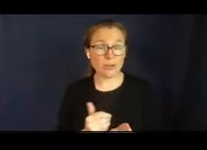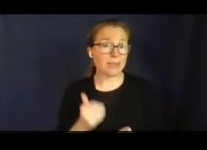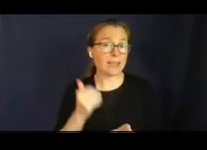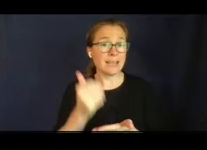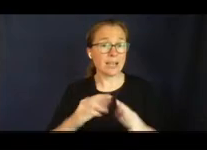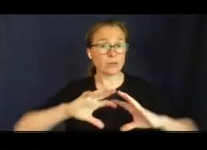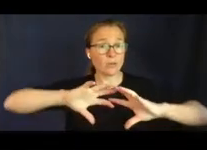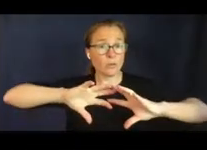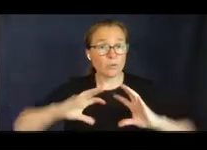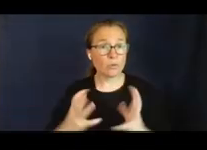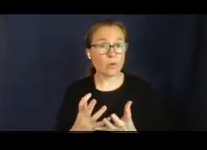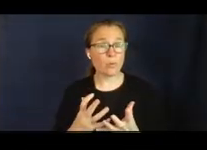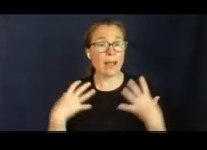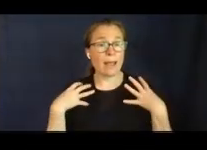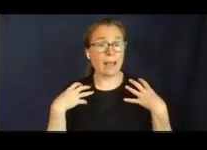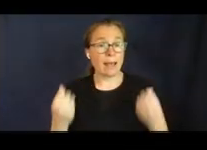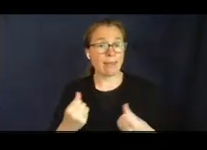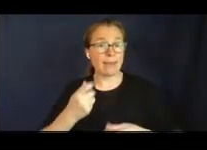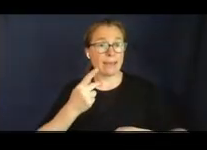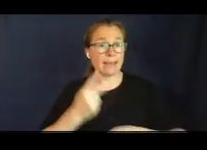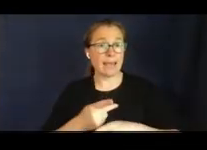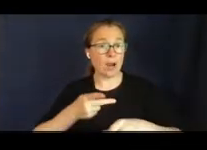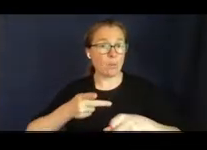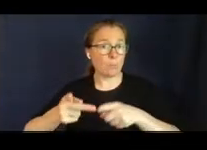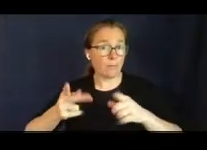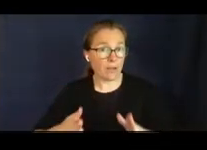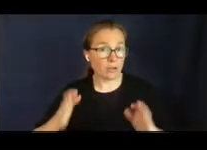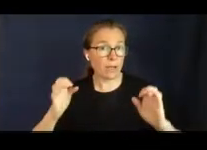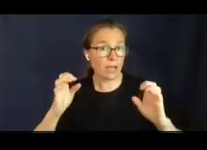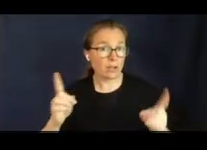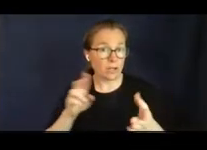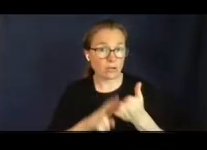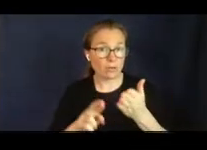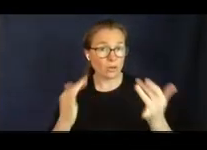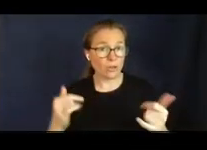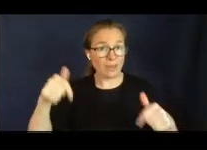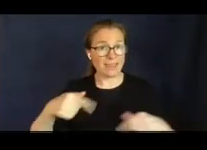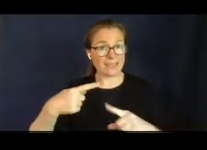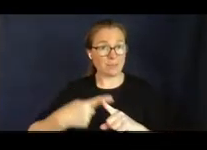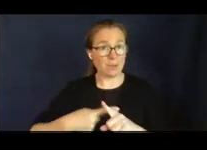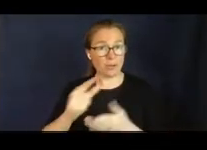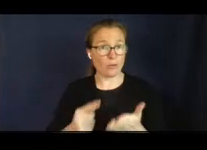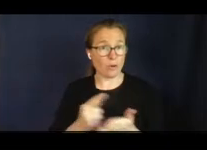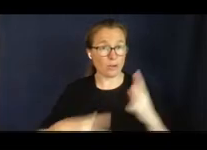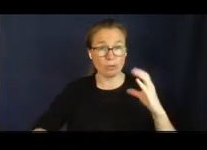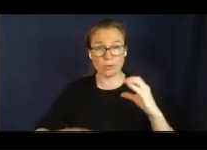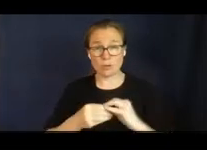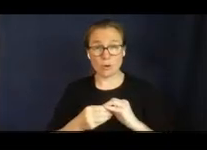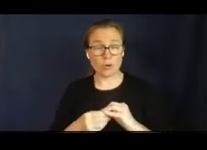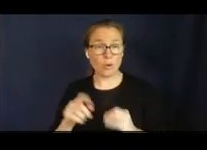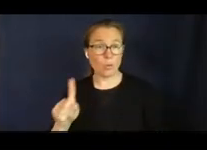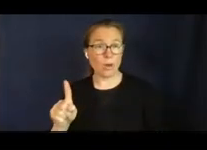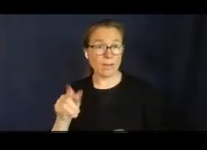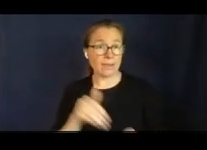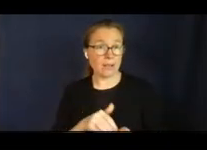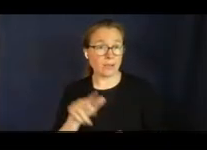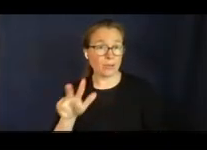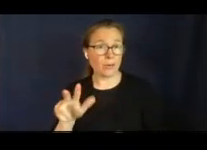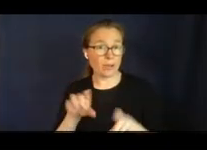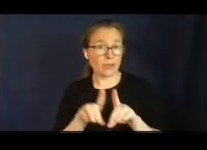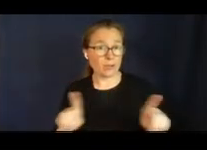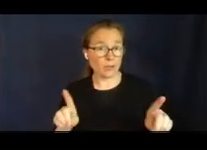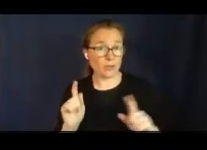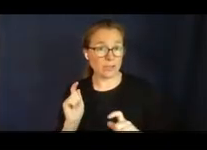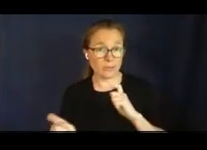a new generation of healthcare professionals, educators, and researchers this month. Total of about 1,300 degrees were awarded, and we were